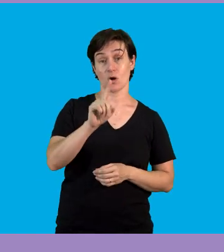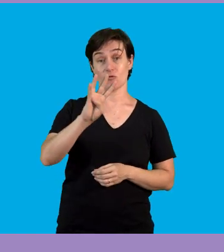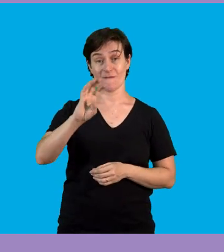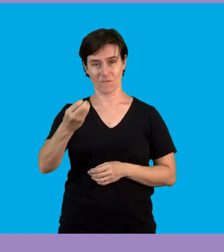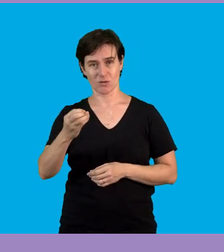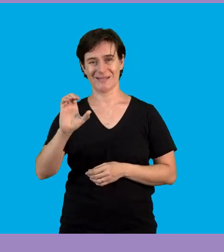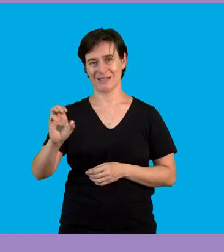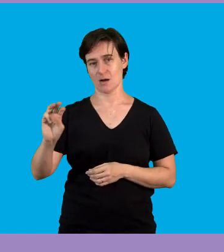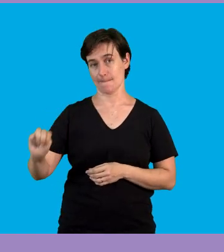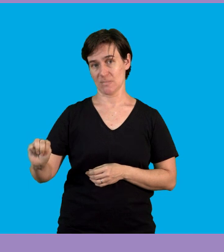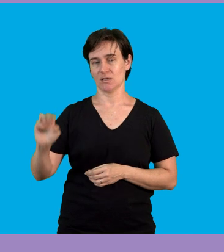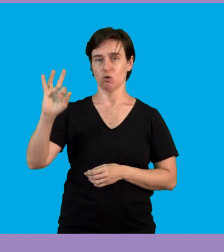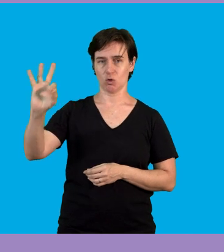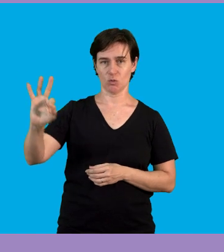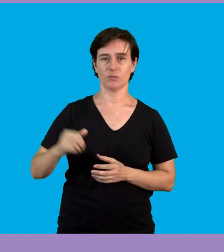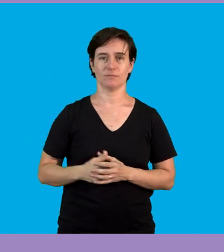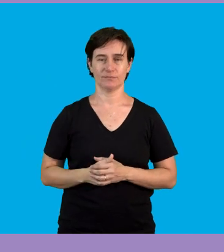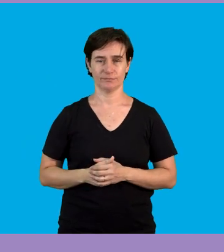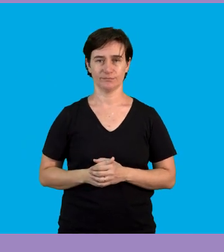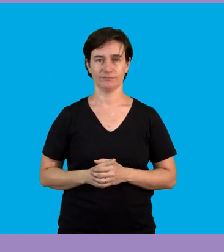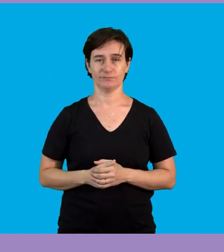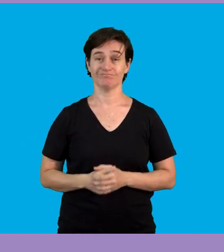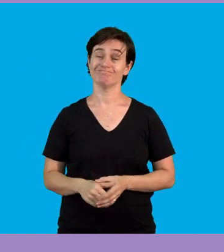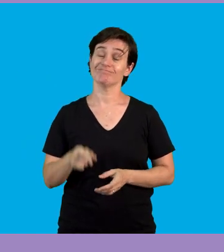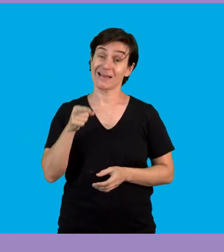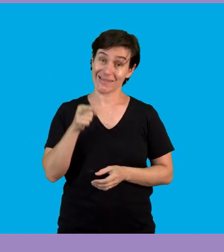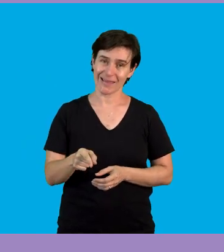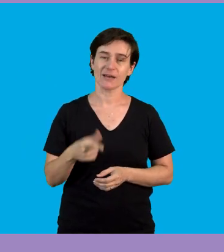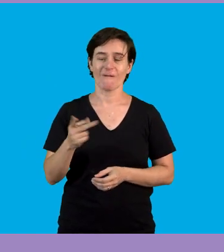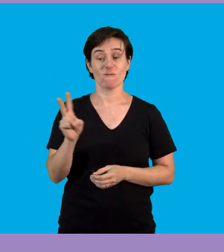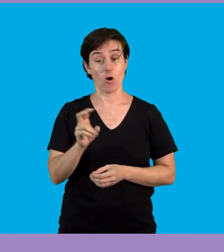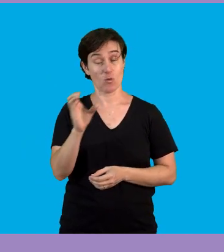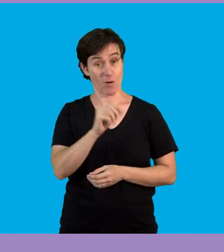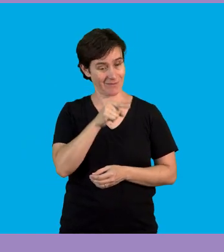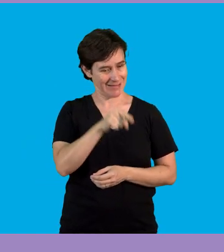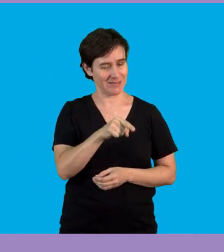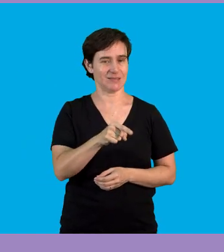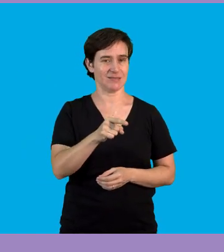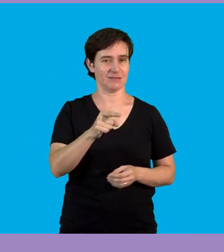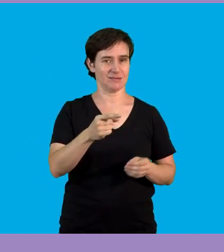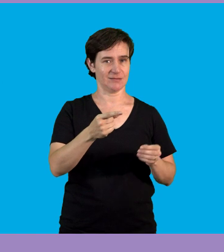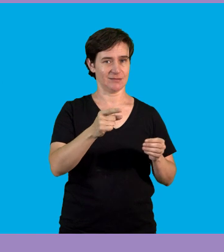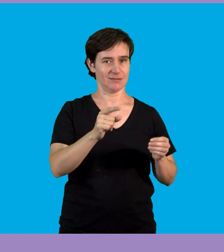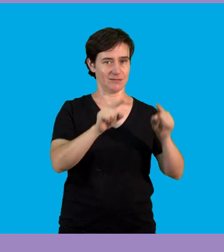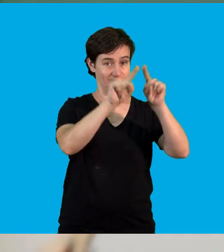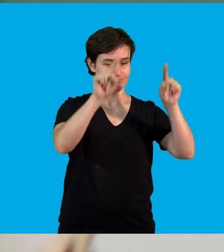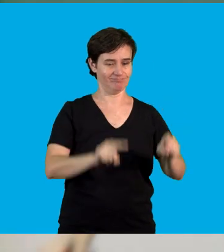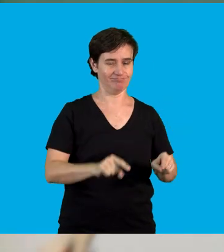140 centimeters cubed. And that, of course, is the volume of that rectangular prism.